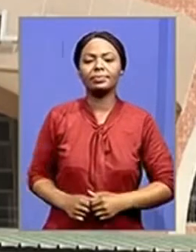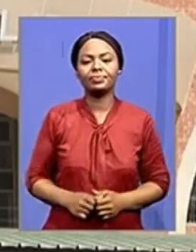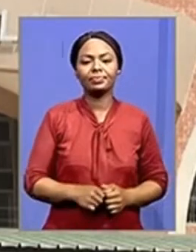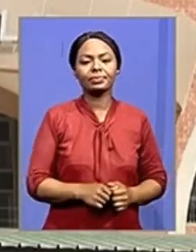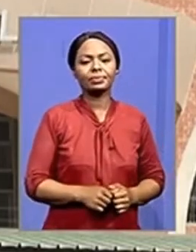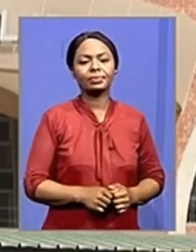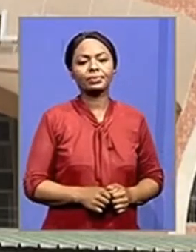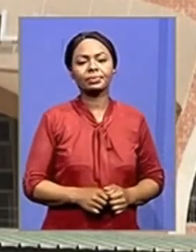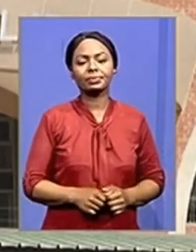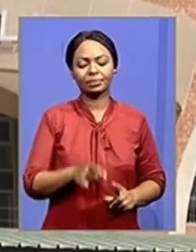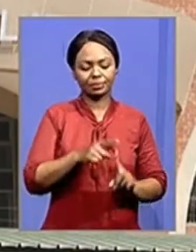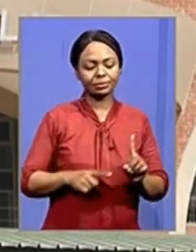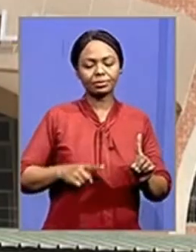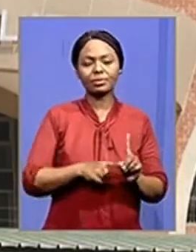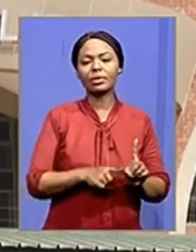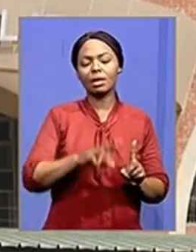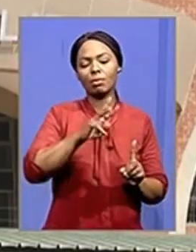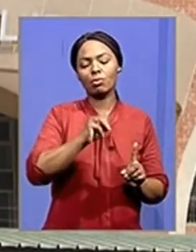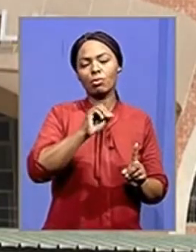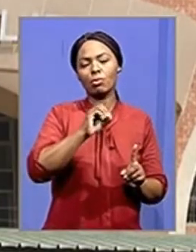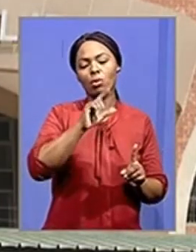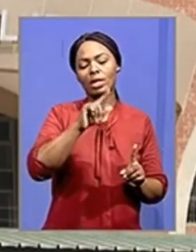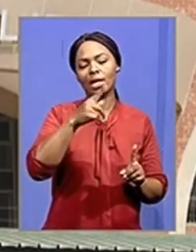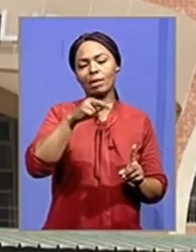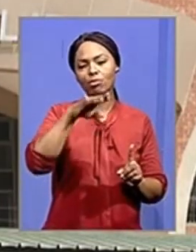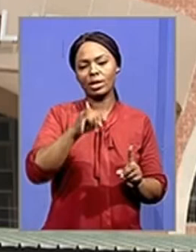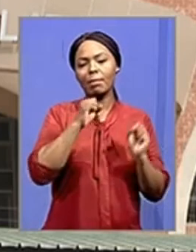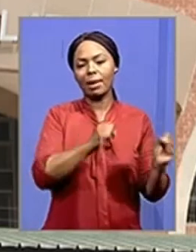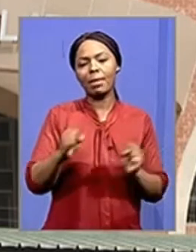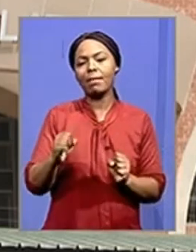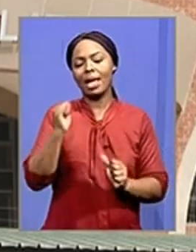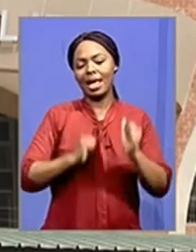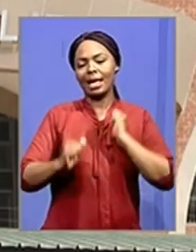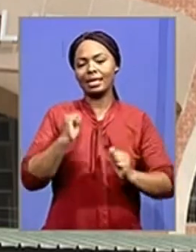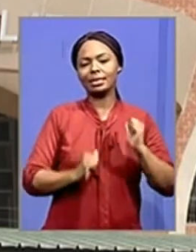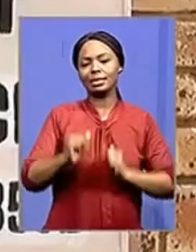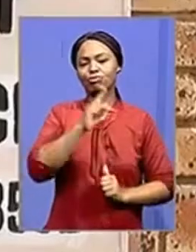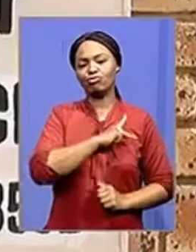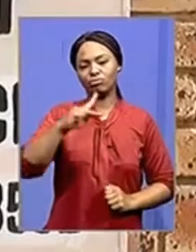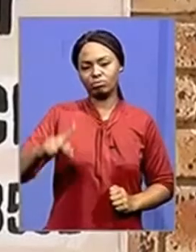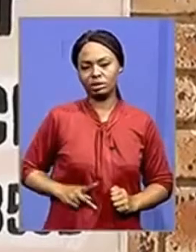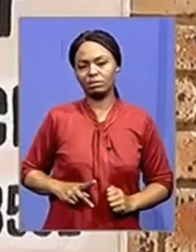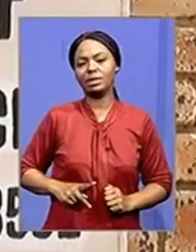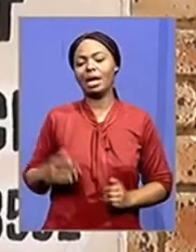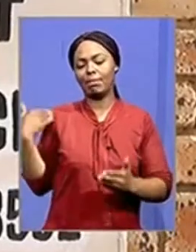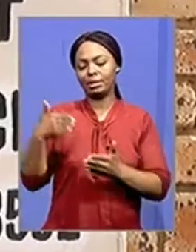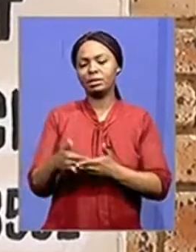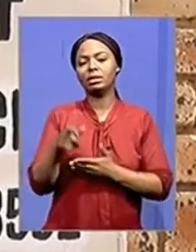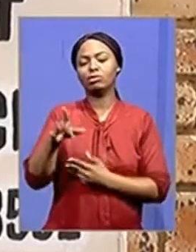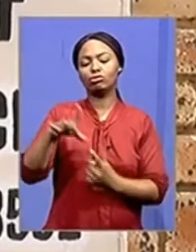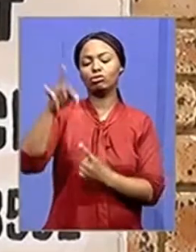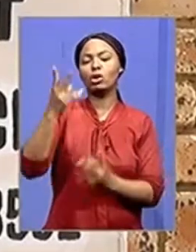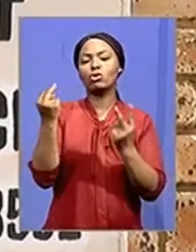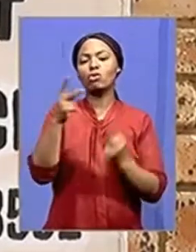wa matlotlo mo Talepule Kgosho o tla tswelela go nna tonakgolo ya nakwana go fitlha go tlhophiwa tonakgolo e ntšhwa. Kgosho o tlhophilwe ke komiti